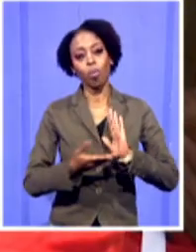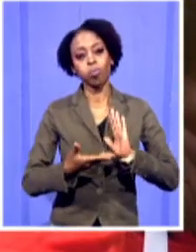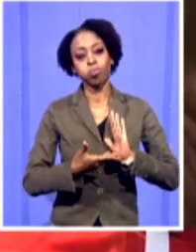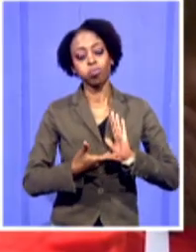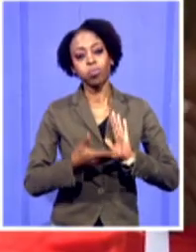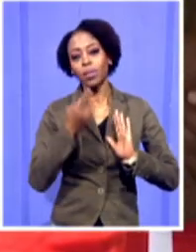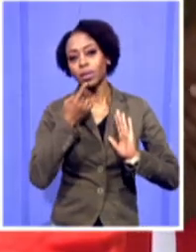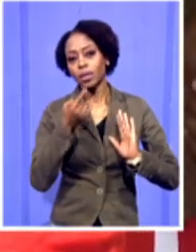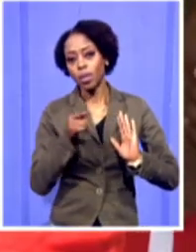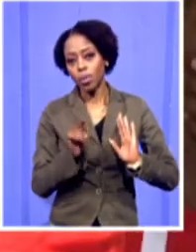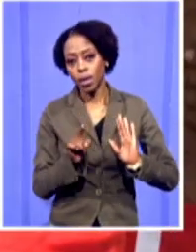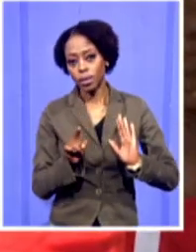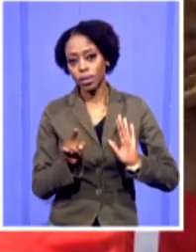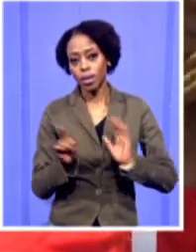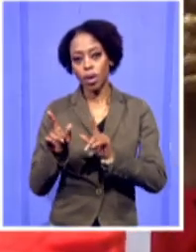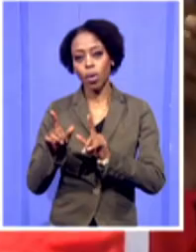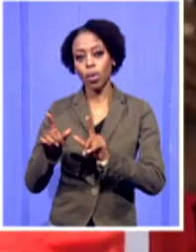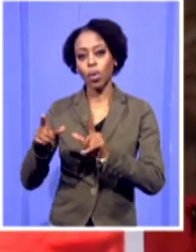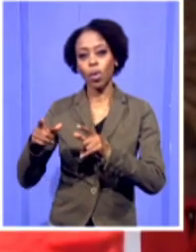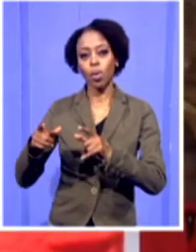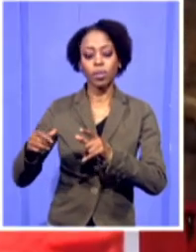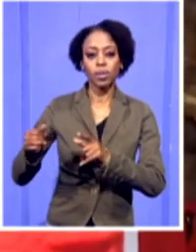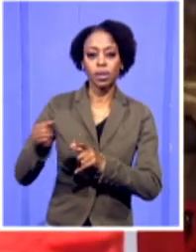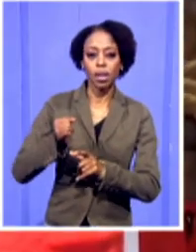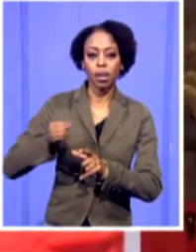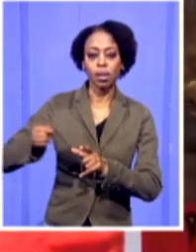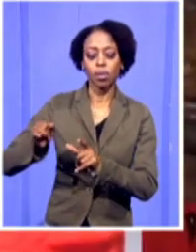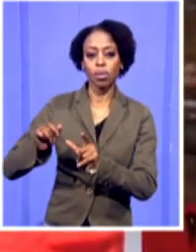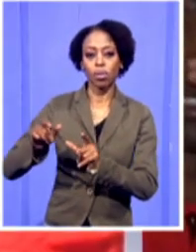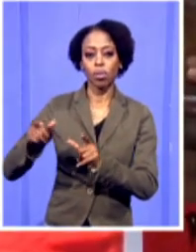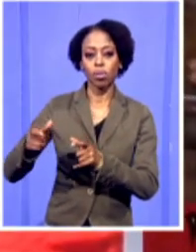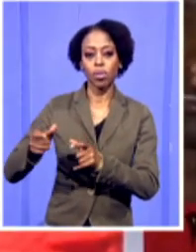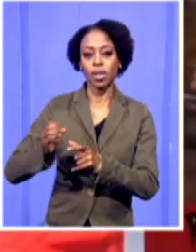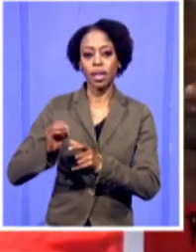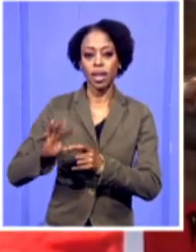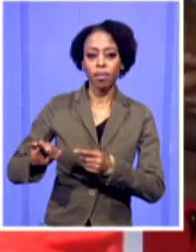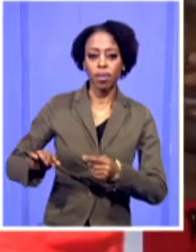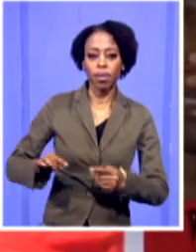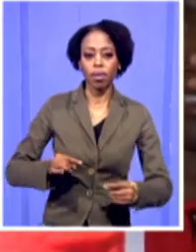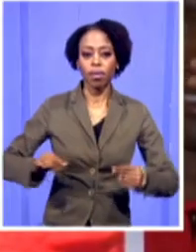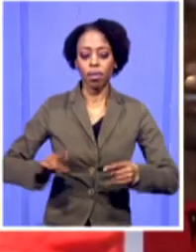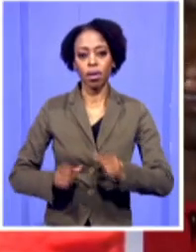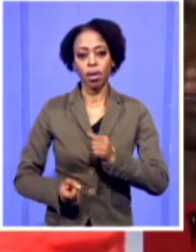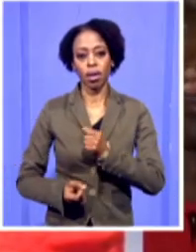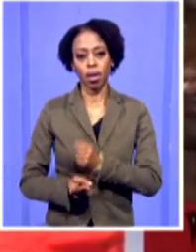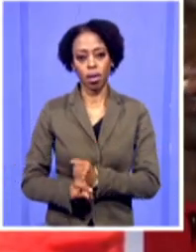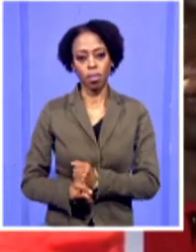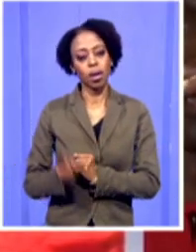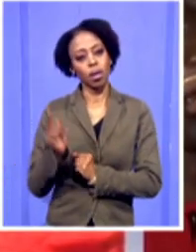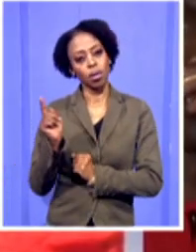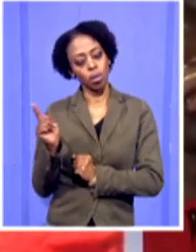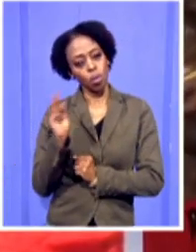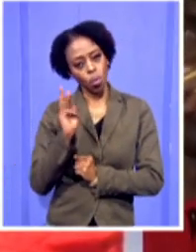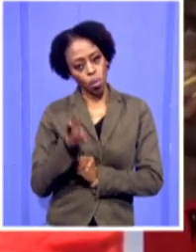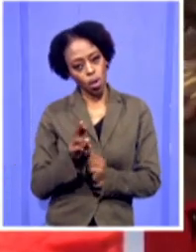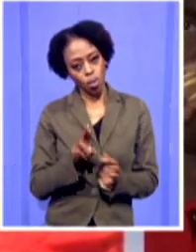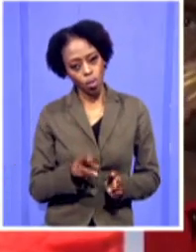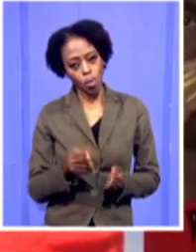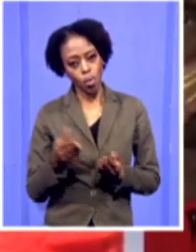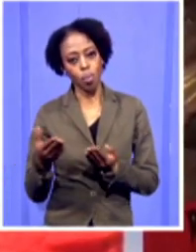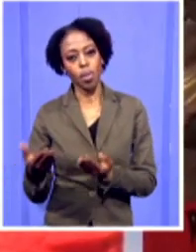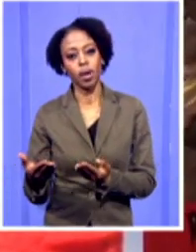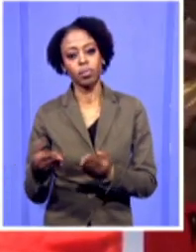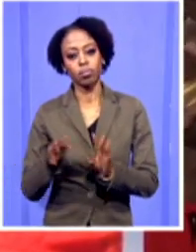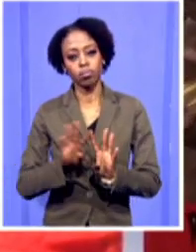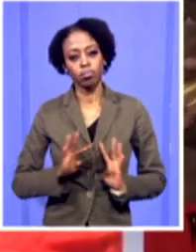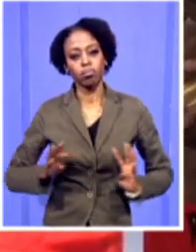that the steering committee, when there are some disputes, will make a recommendation to Congress as a